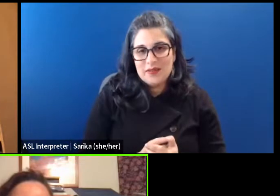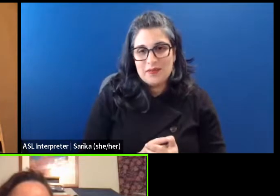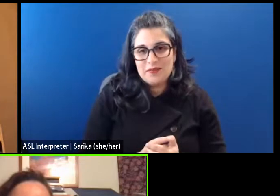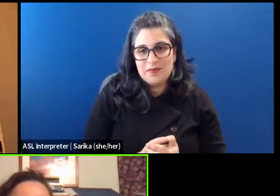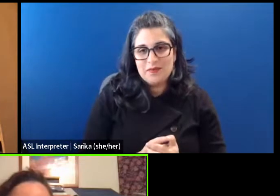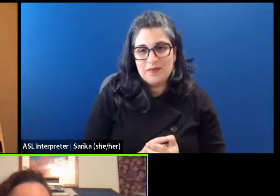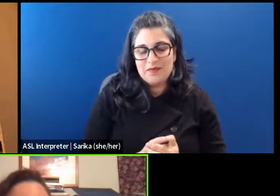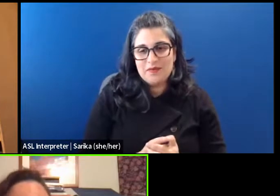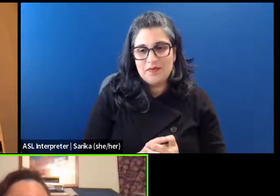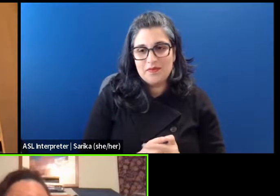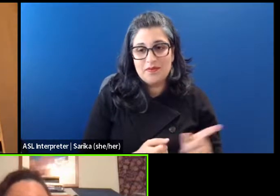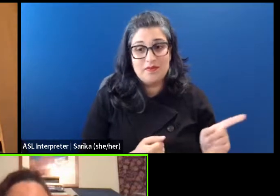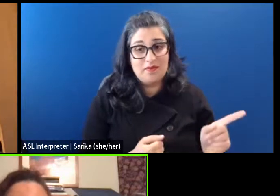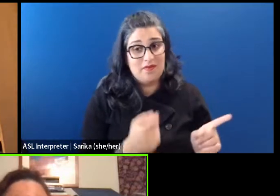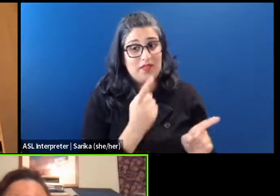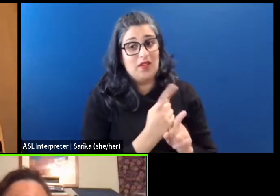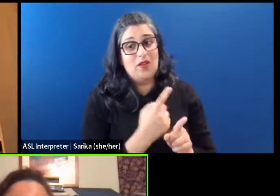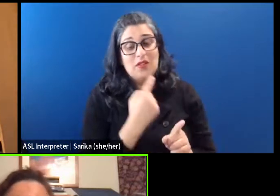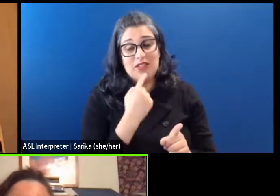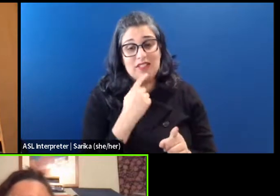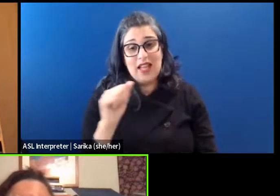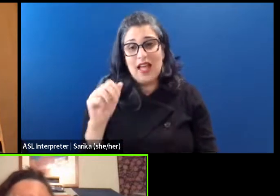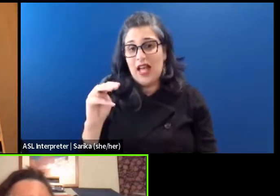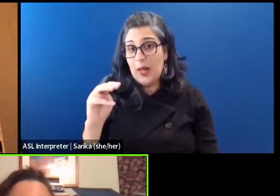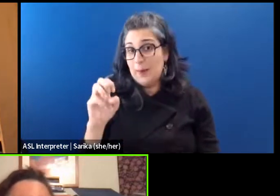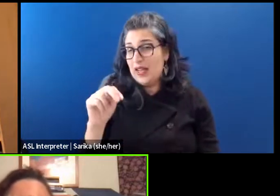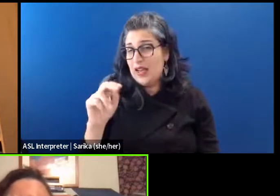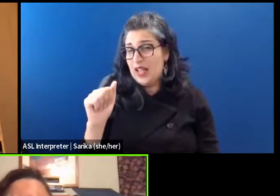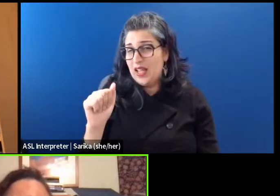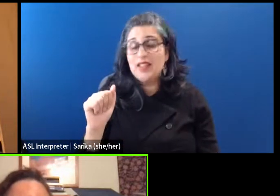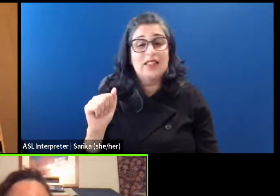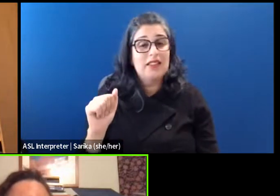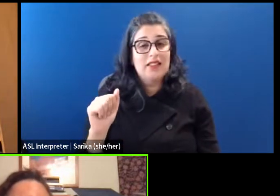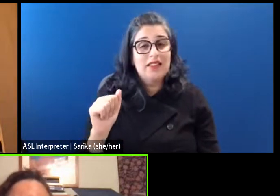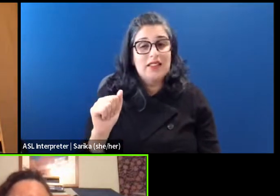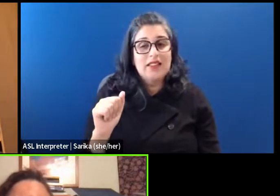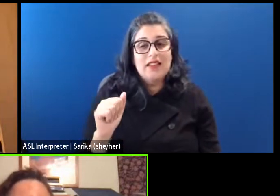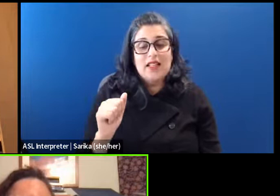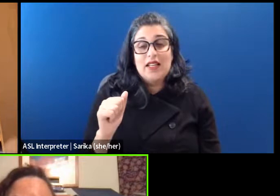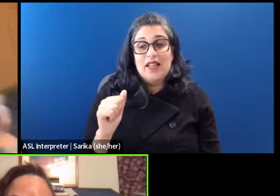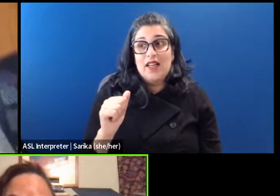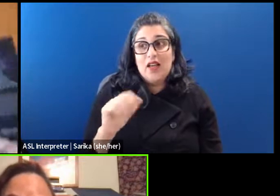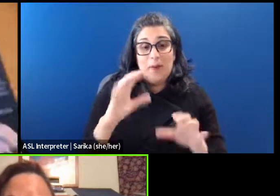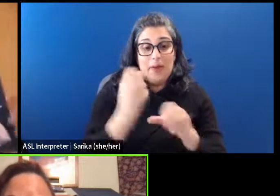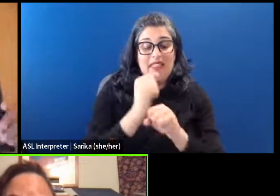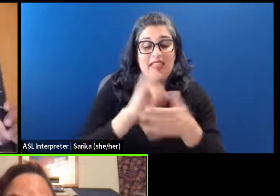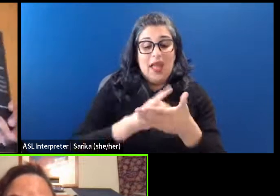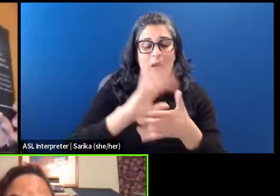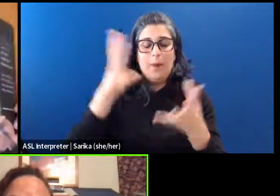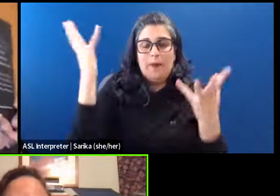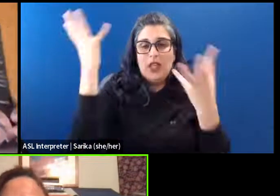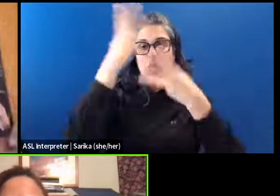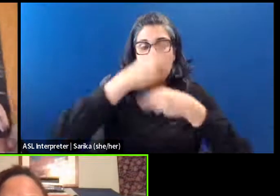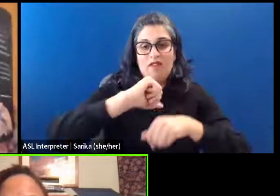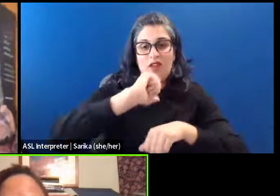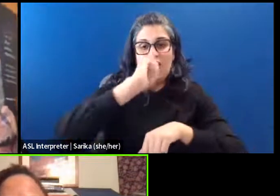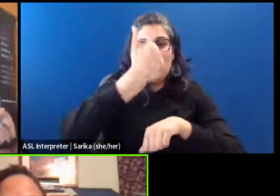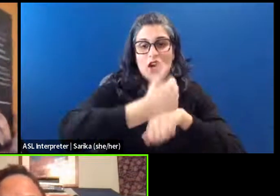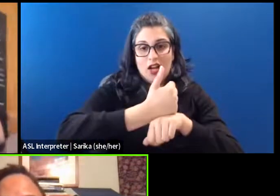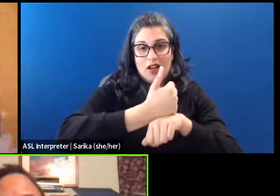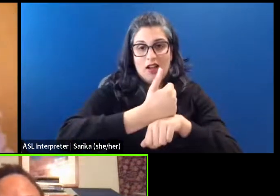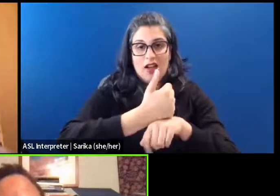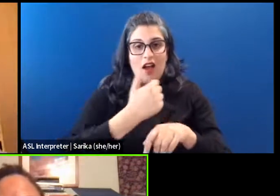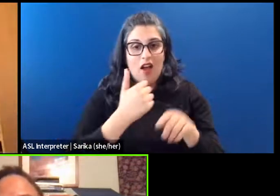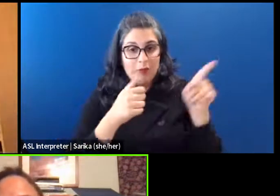And I guess we should mention that Amana actually did the beautiful sculpture that graces the cover of your book. I'm